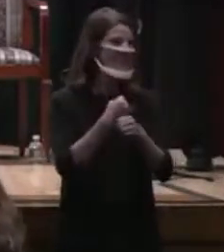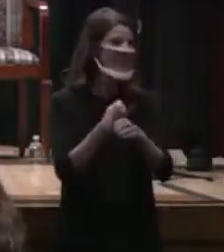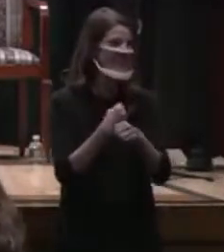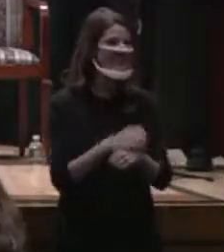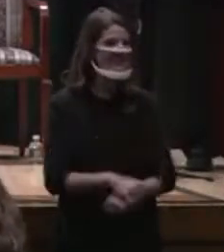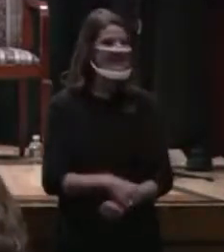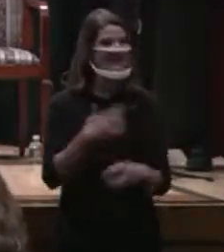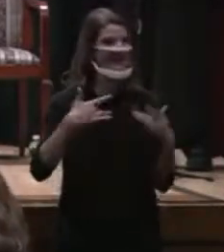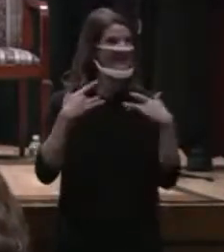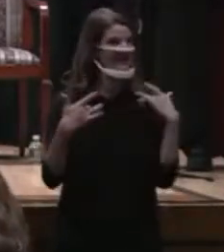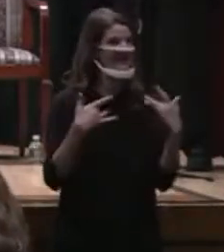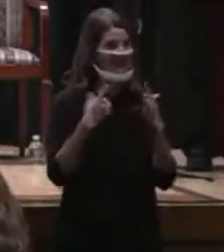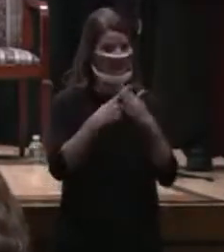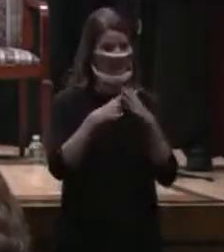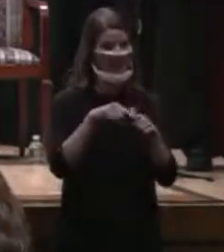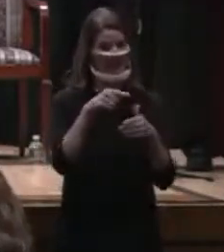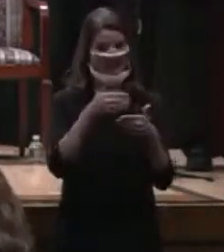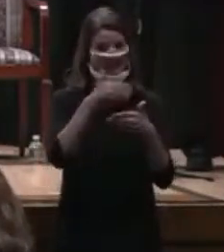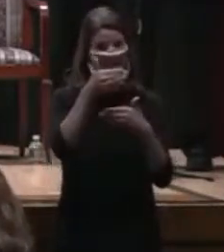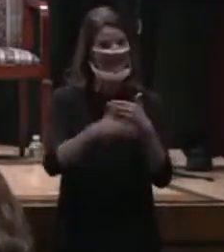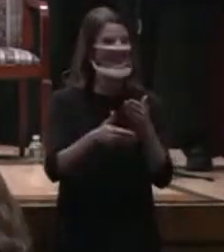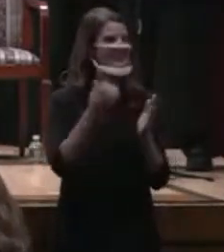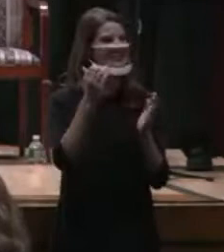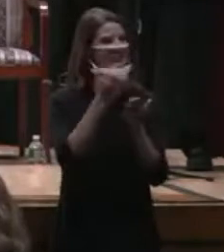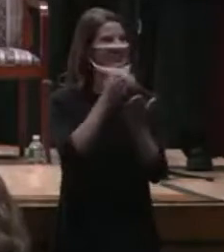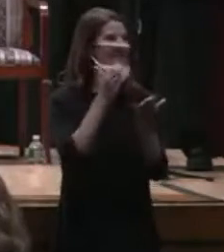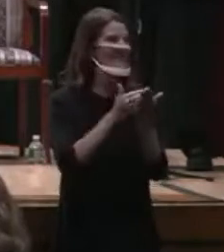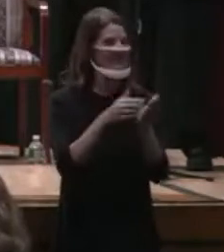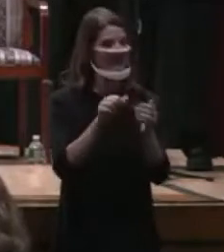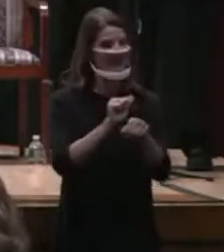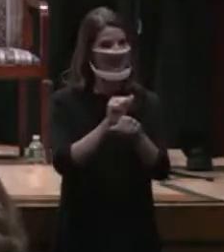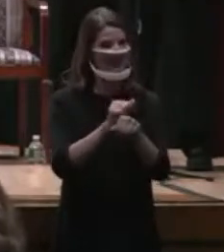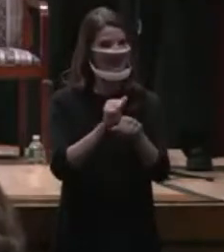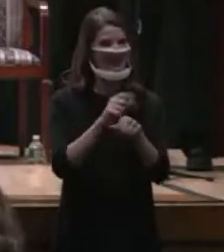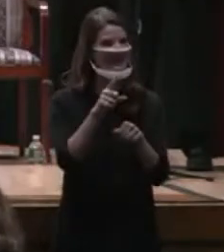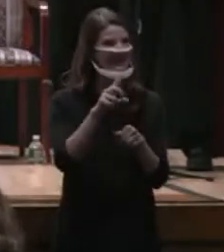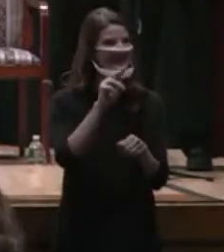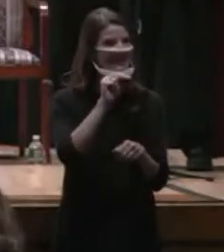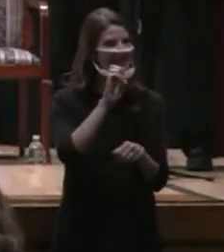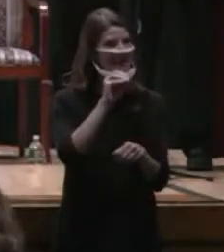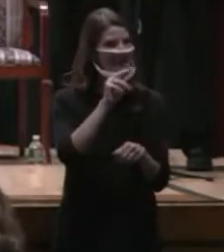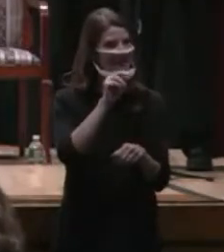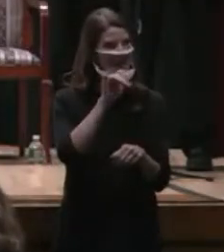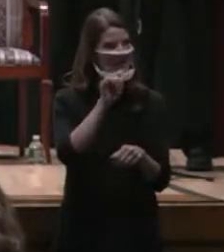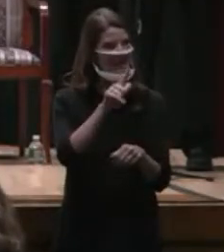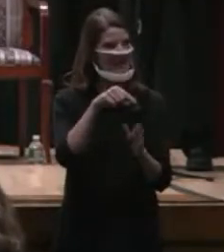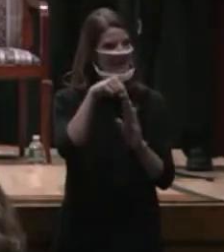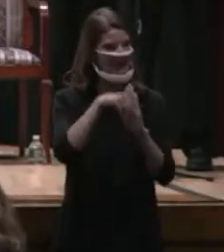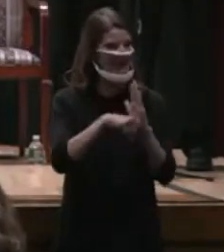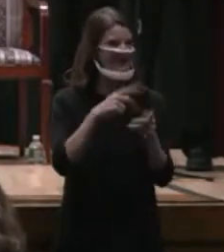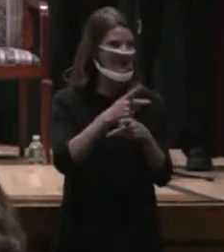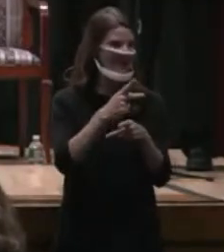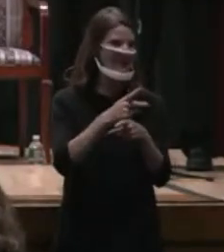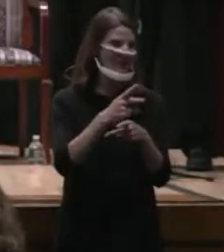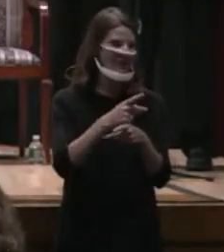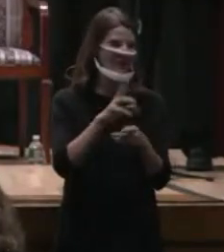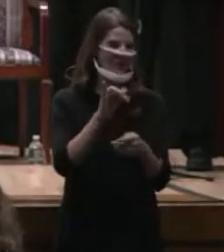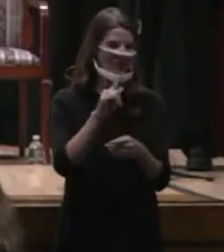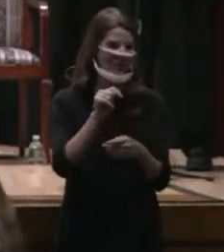She is so excited to start this next chapter as a nurse in the neonatal intensive care unit.